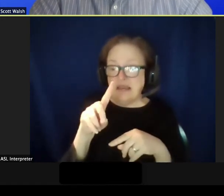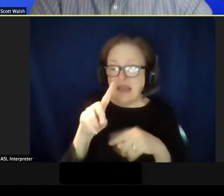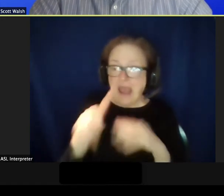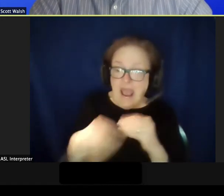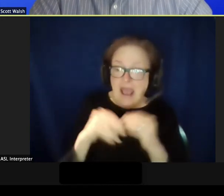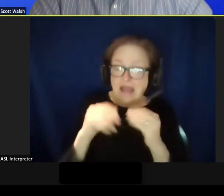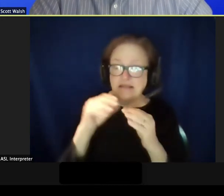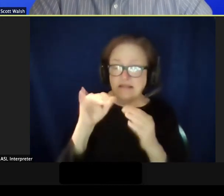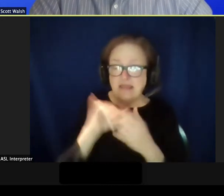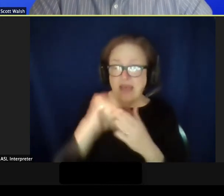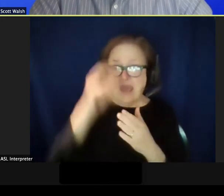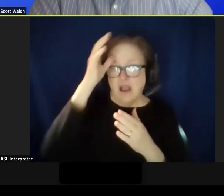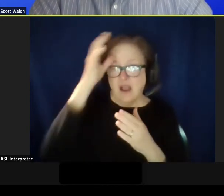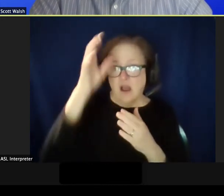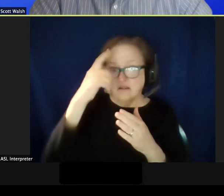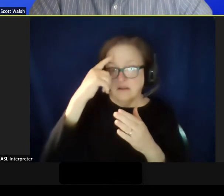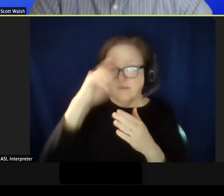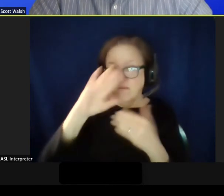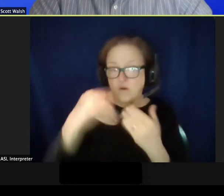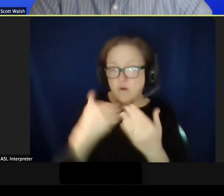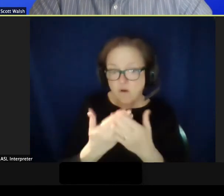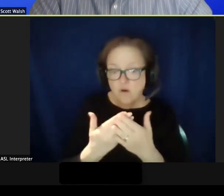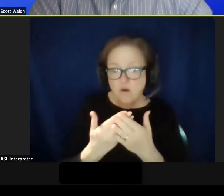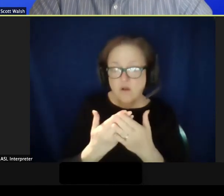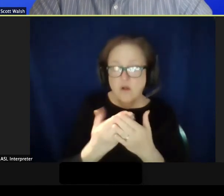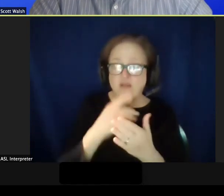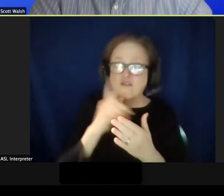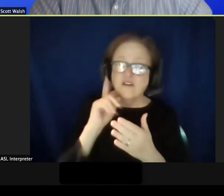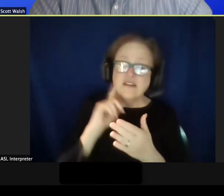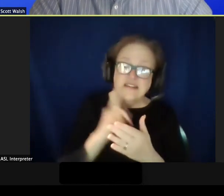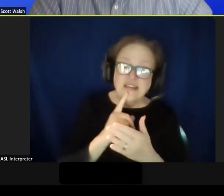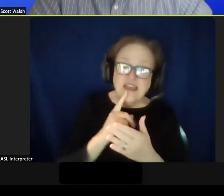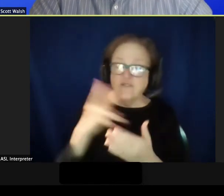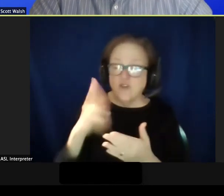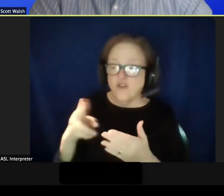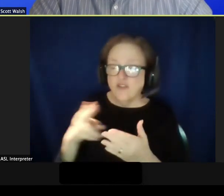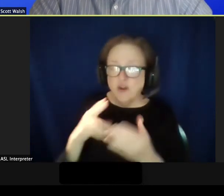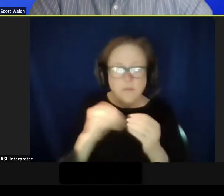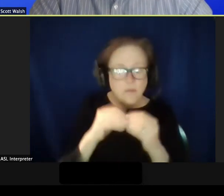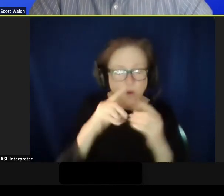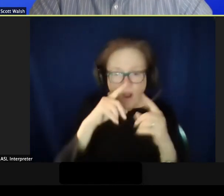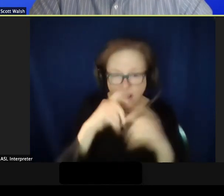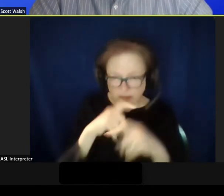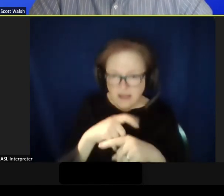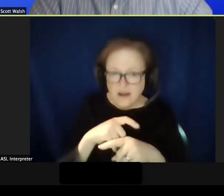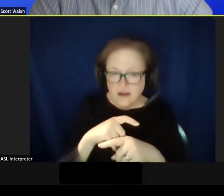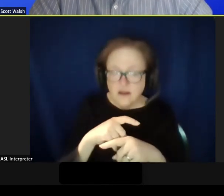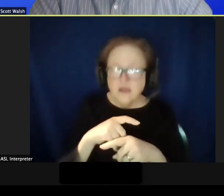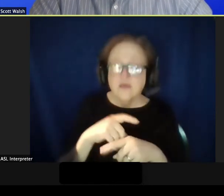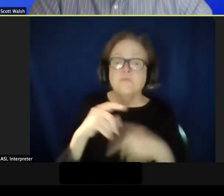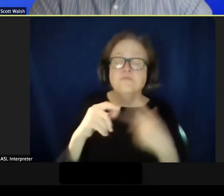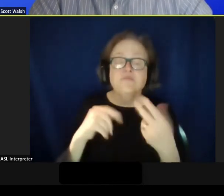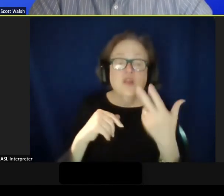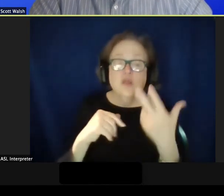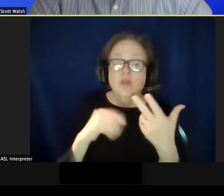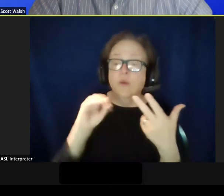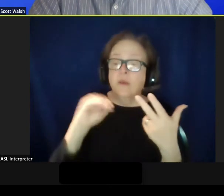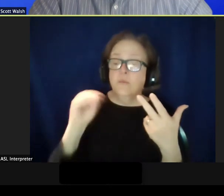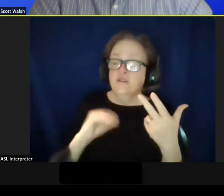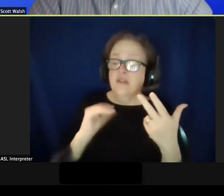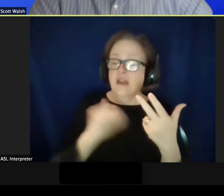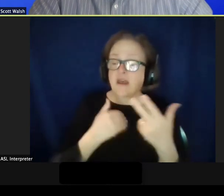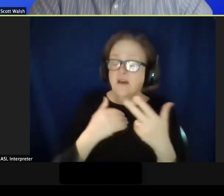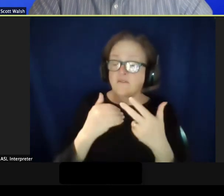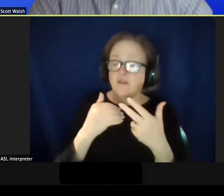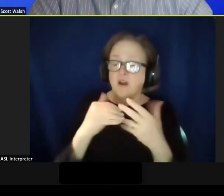for us all, for students that are or hard of hearing, it can be even more complex. With only 3% of our state's population